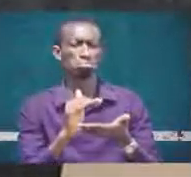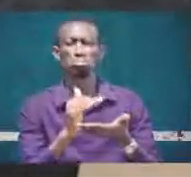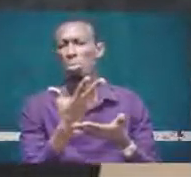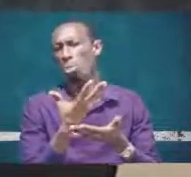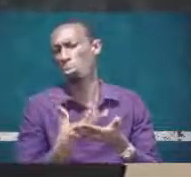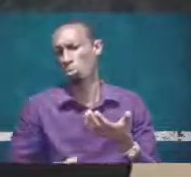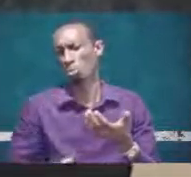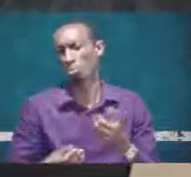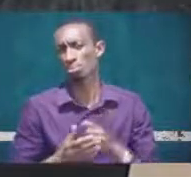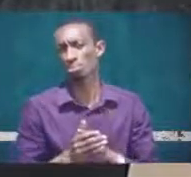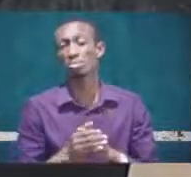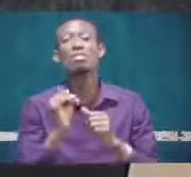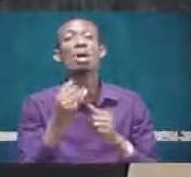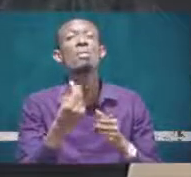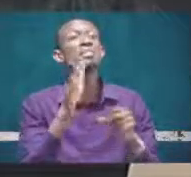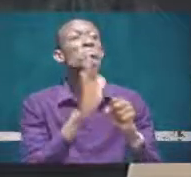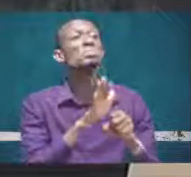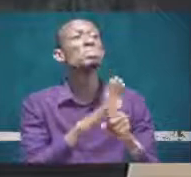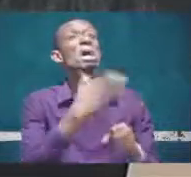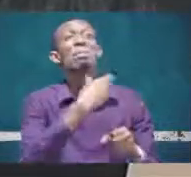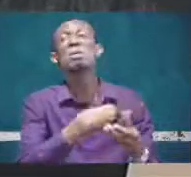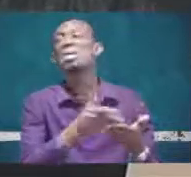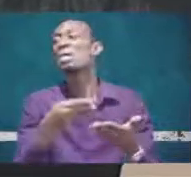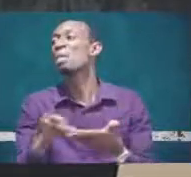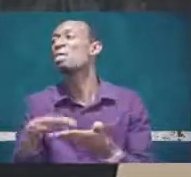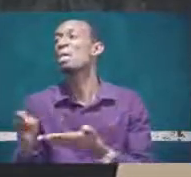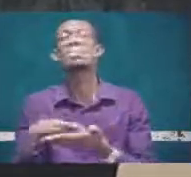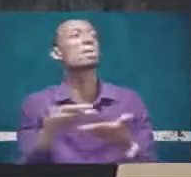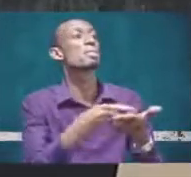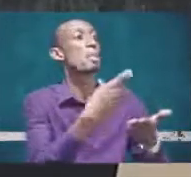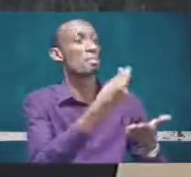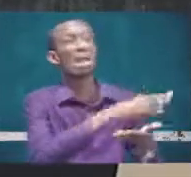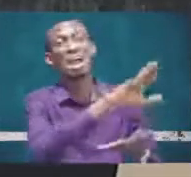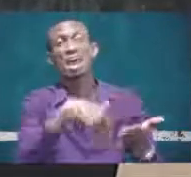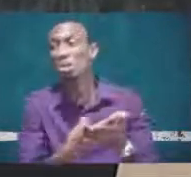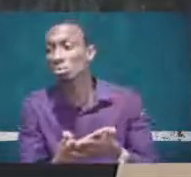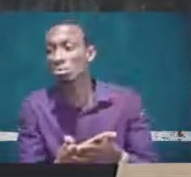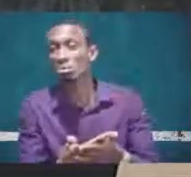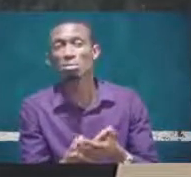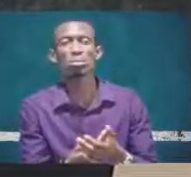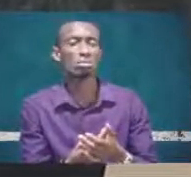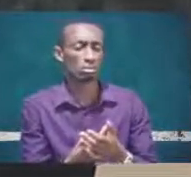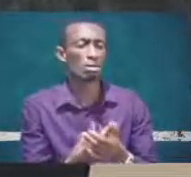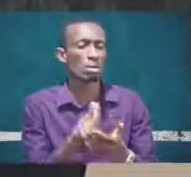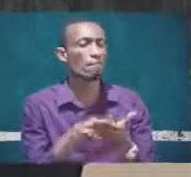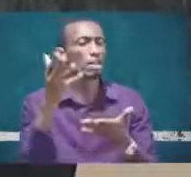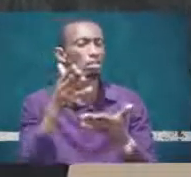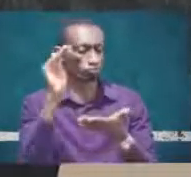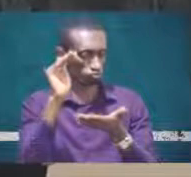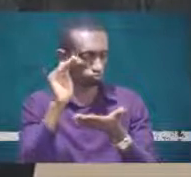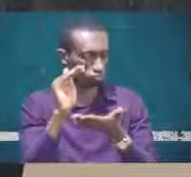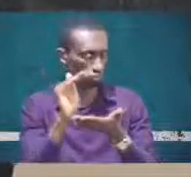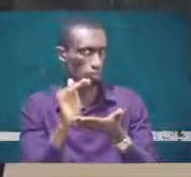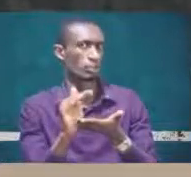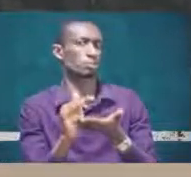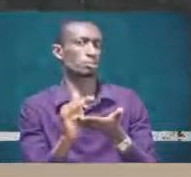services. If there is a lot of money circulating in the hands of the public, this will lead to an increase in demand of goods